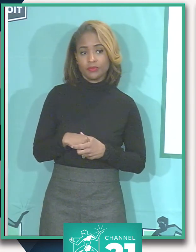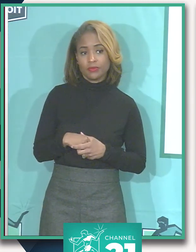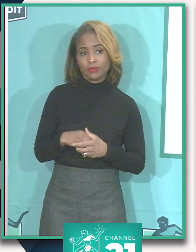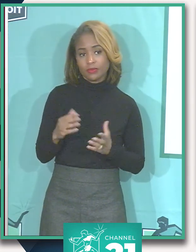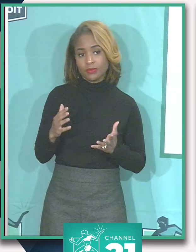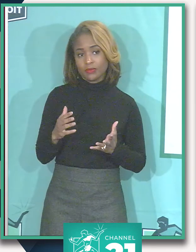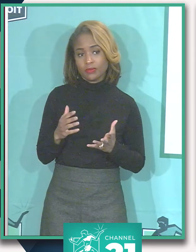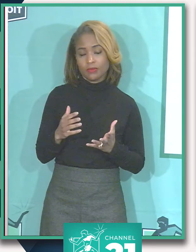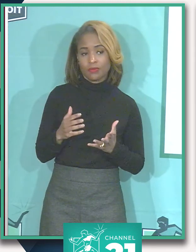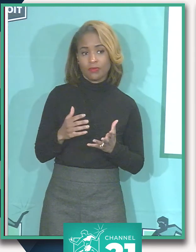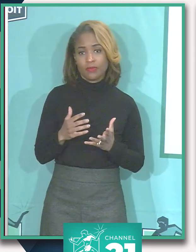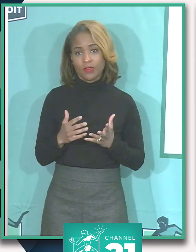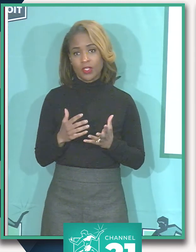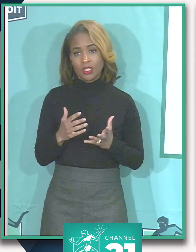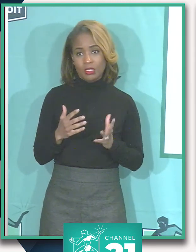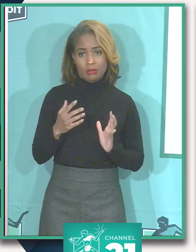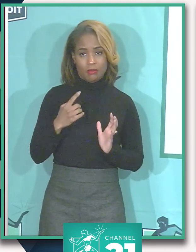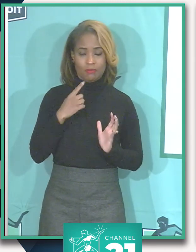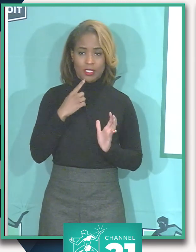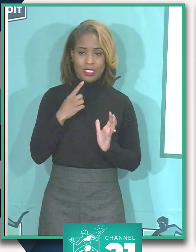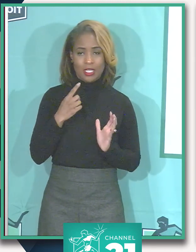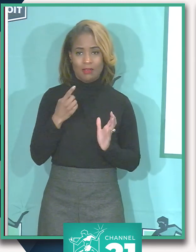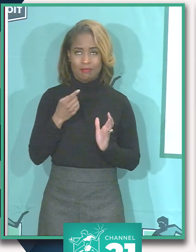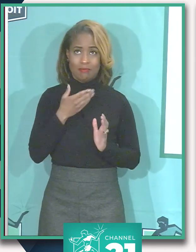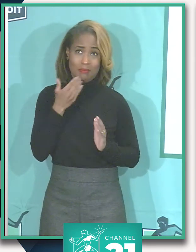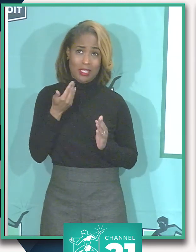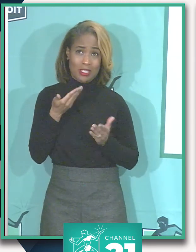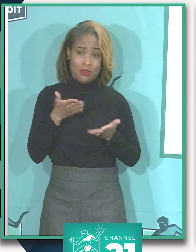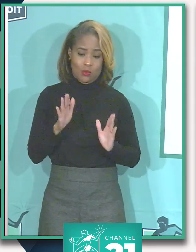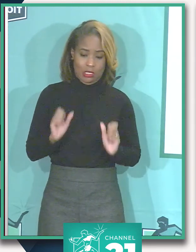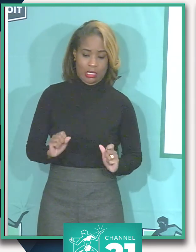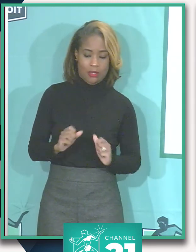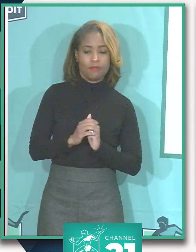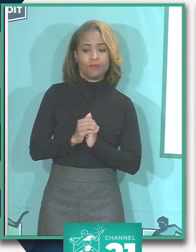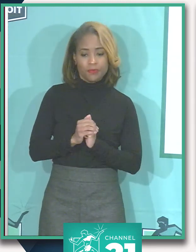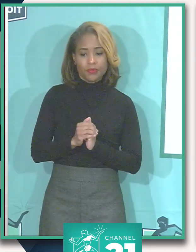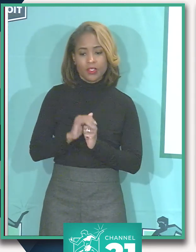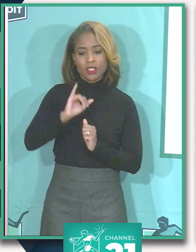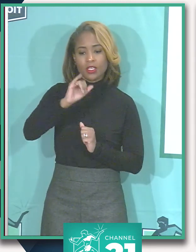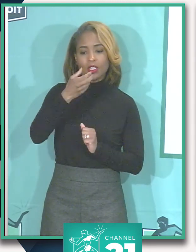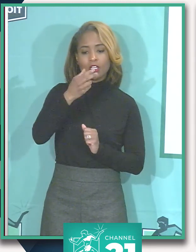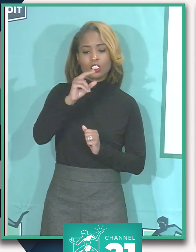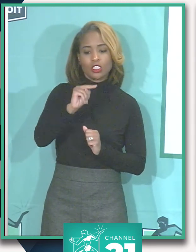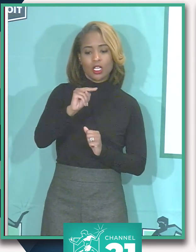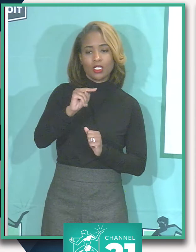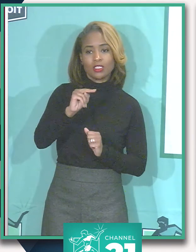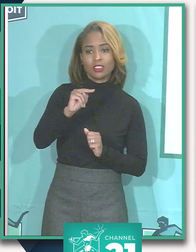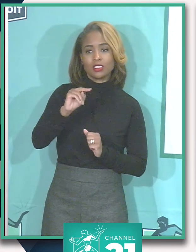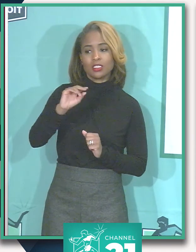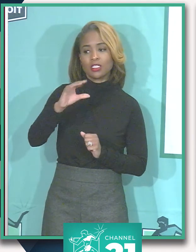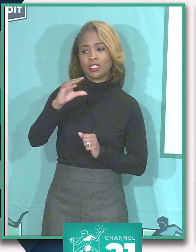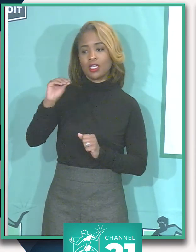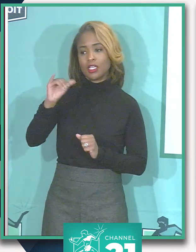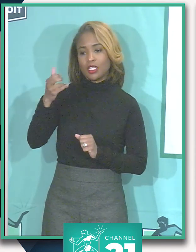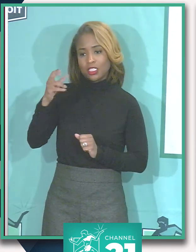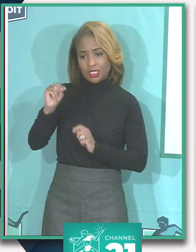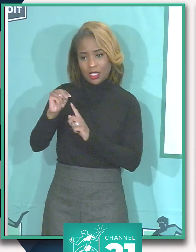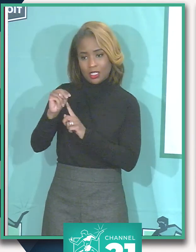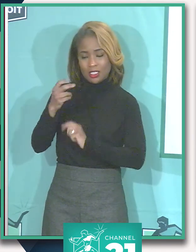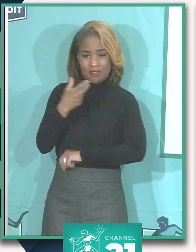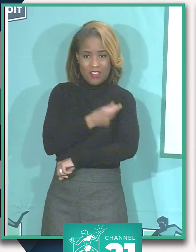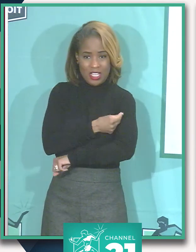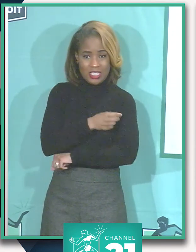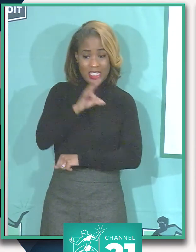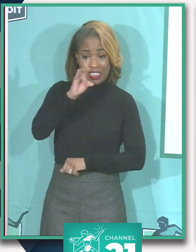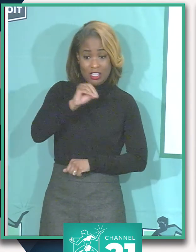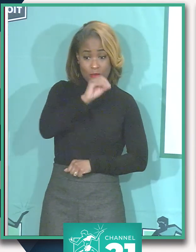going to say this as best I can. The Johnson & Johnson vaccine is a good vaccine.